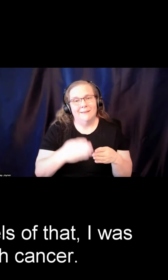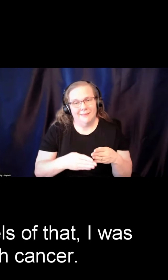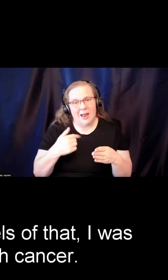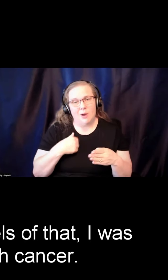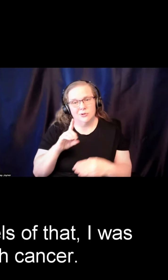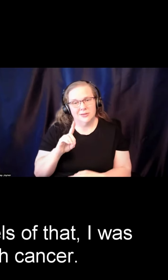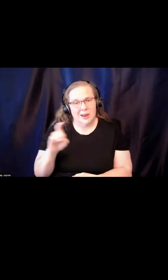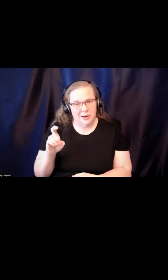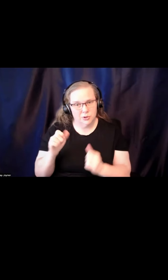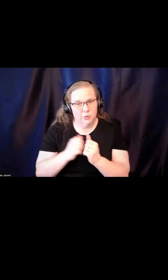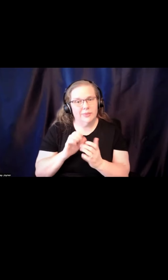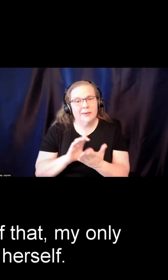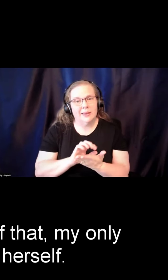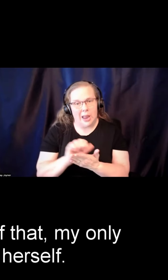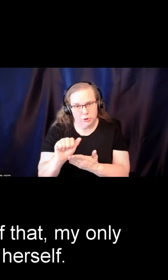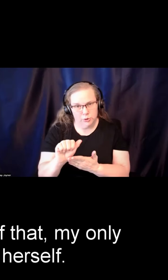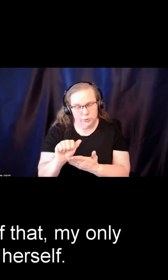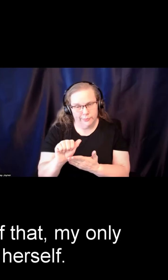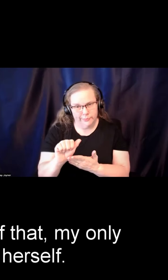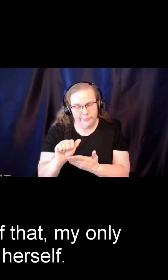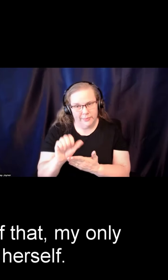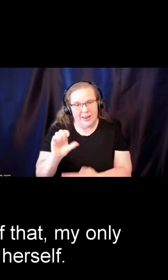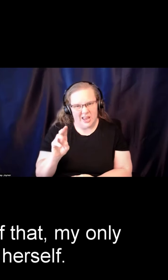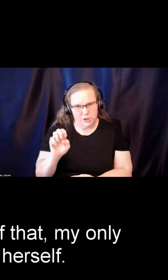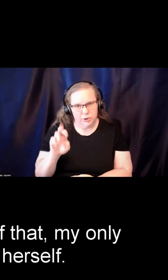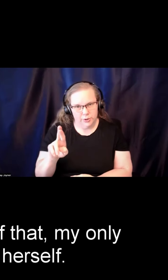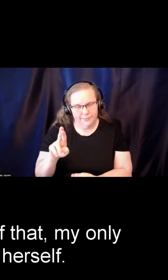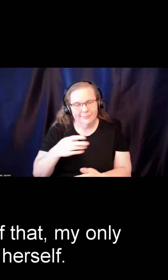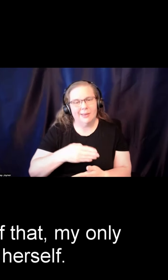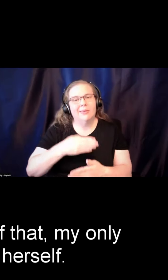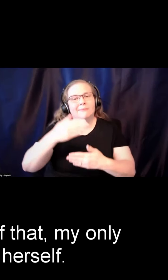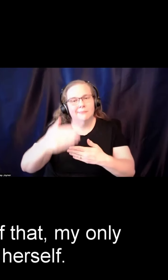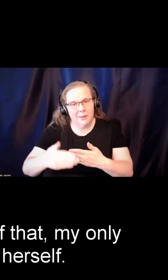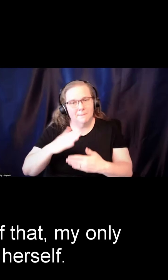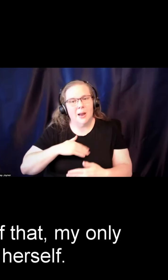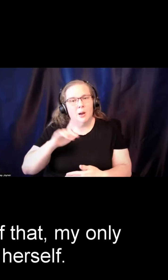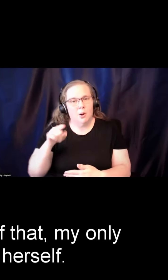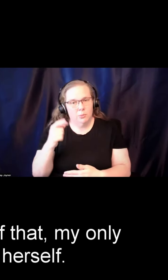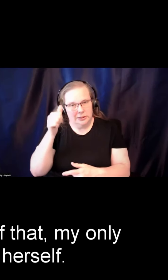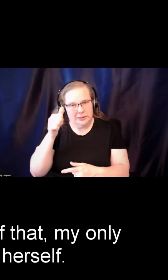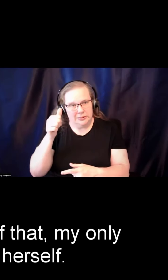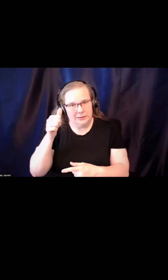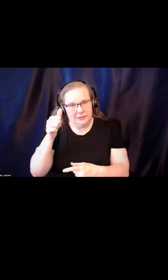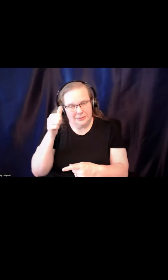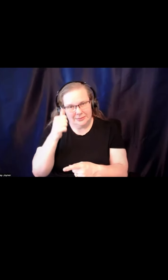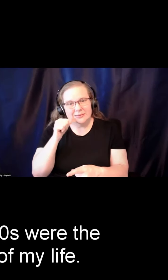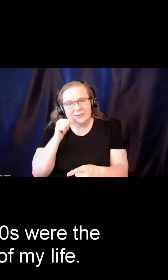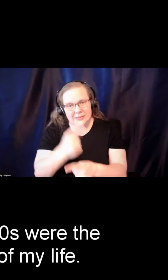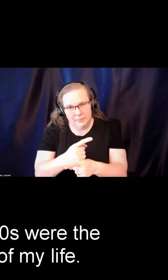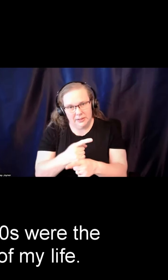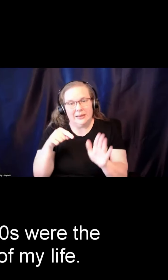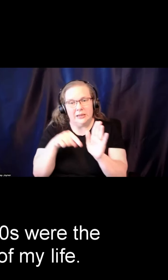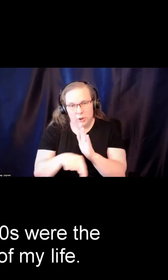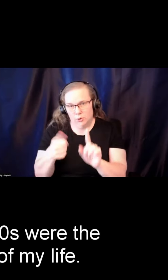diagnosed with cancer. And on the heels of that, my only sibling killed herself.